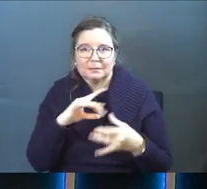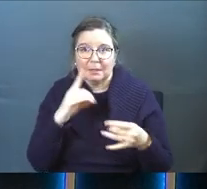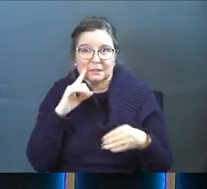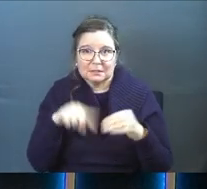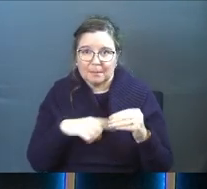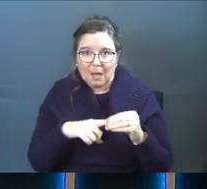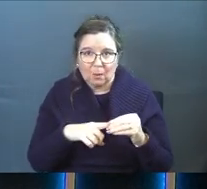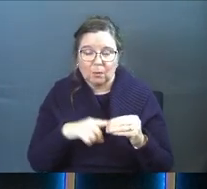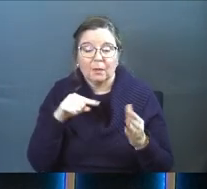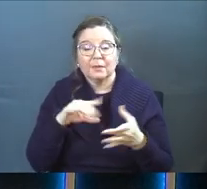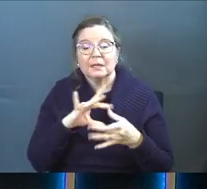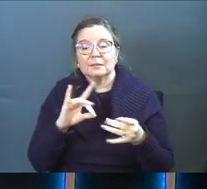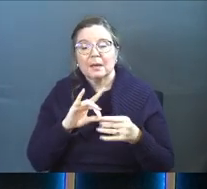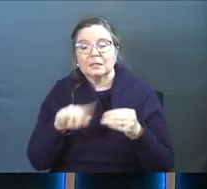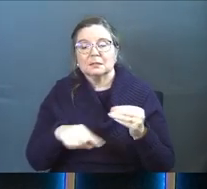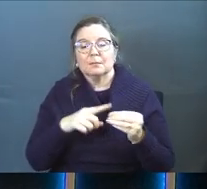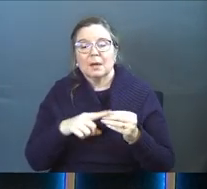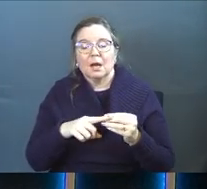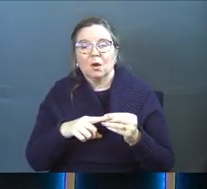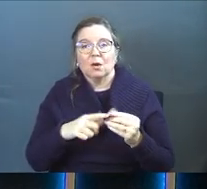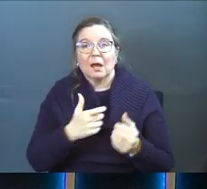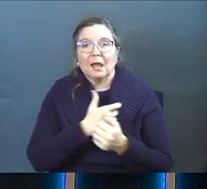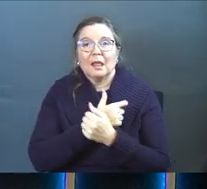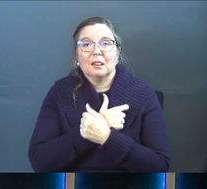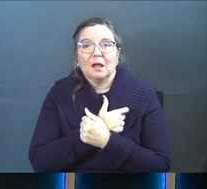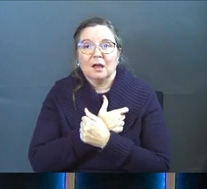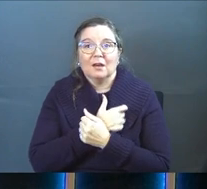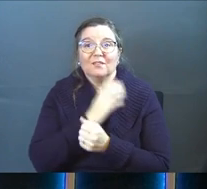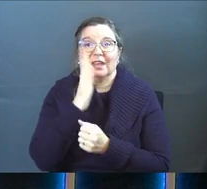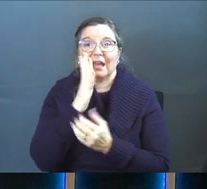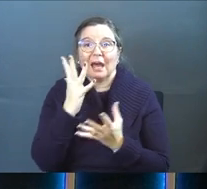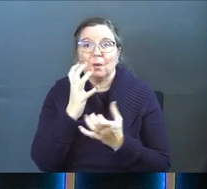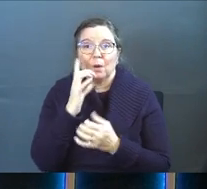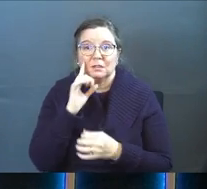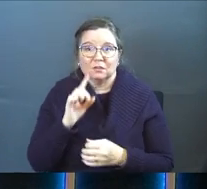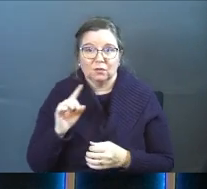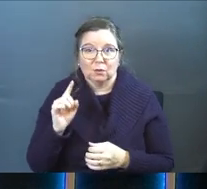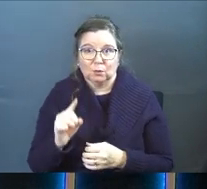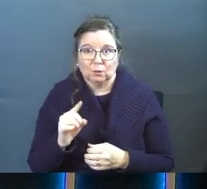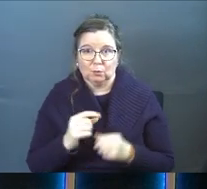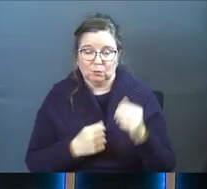message is all about. This message is about a love that God wants for you